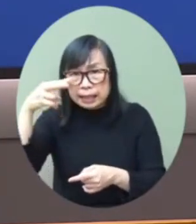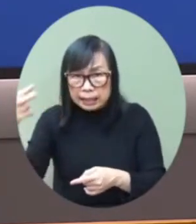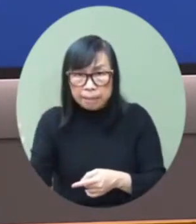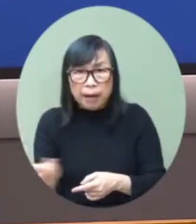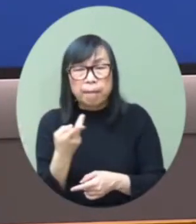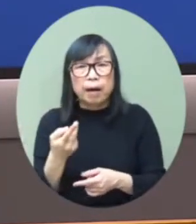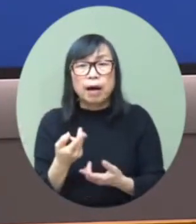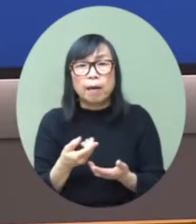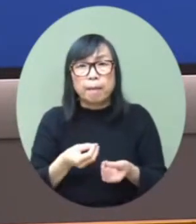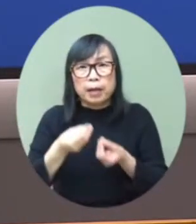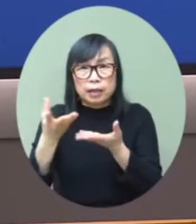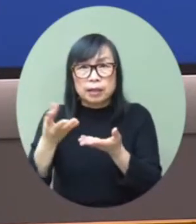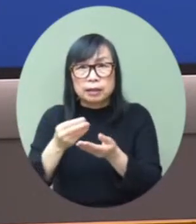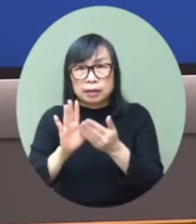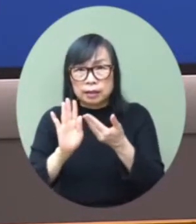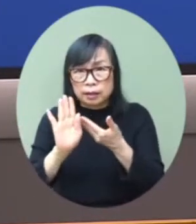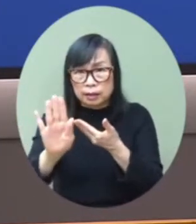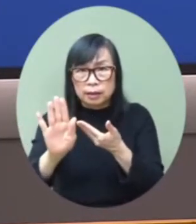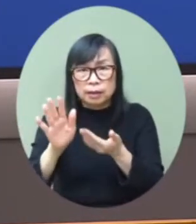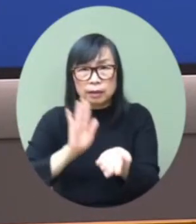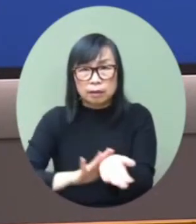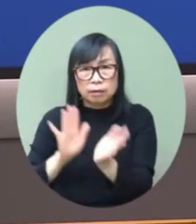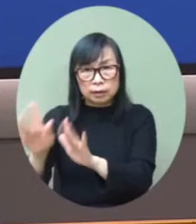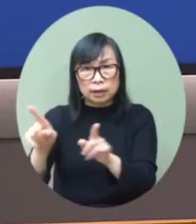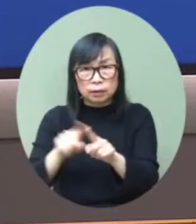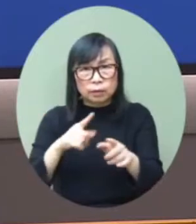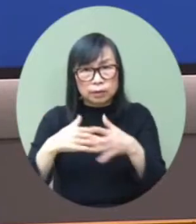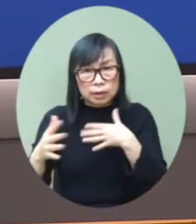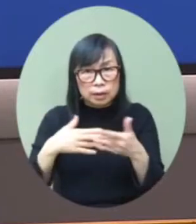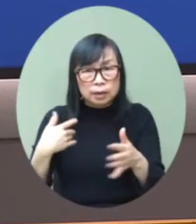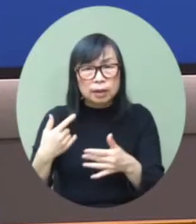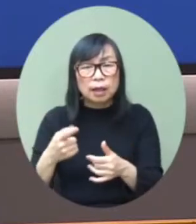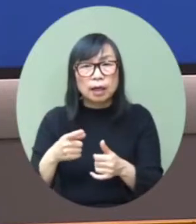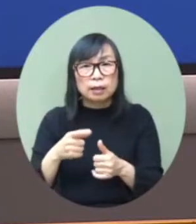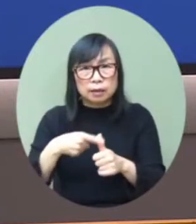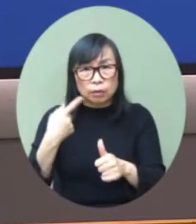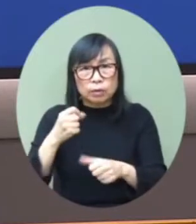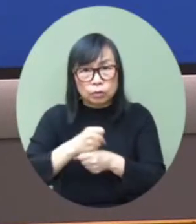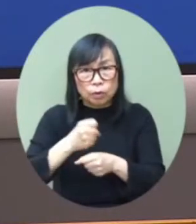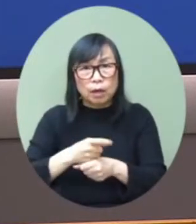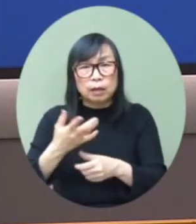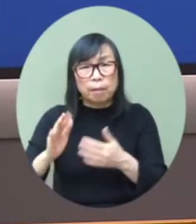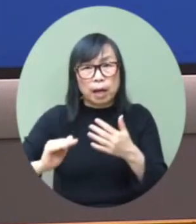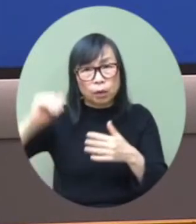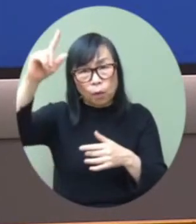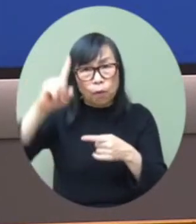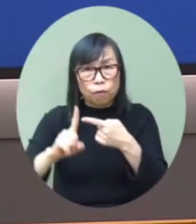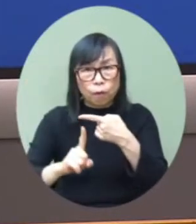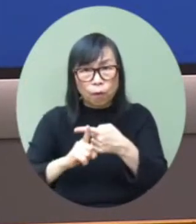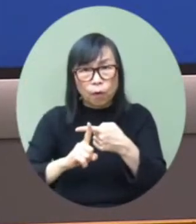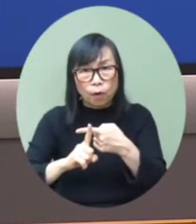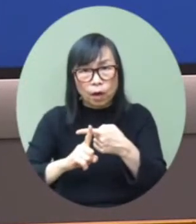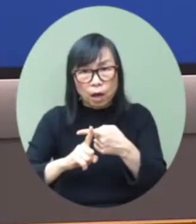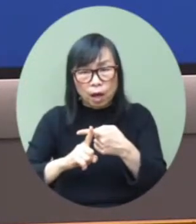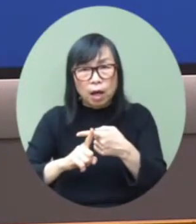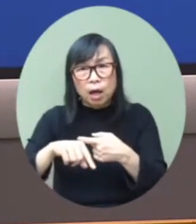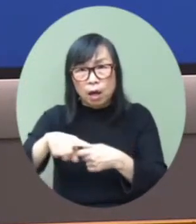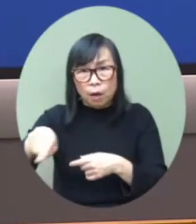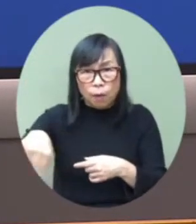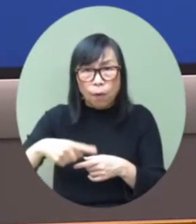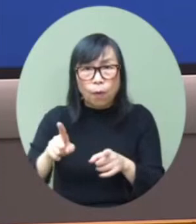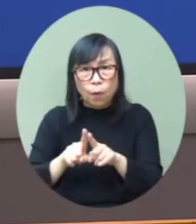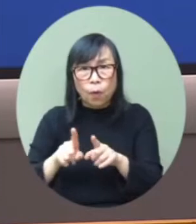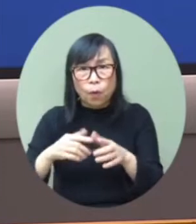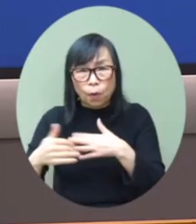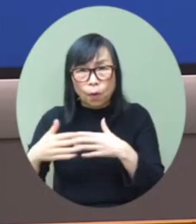we supply about 1 to 2 million kits. First, to those who work the front line in